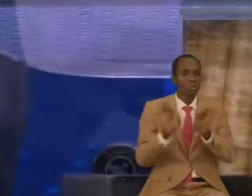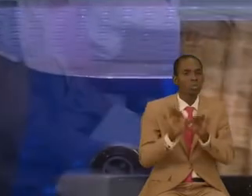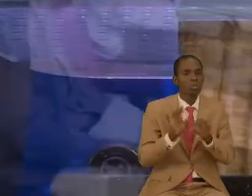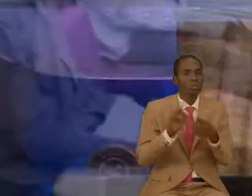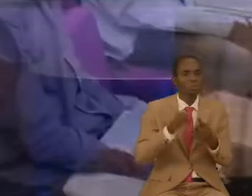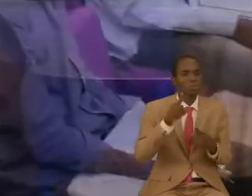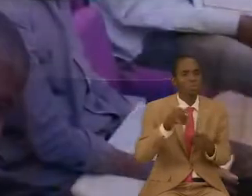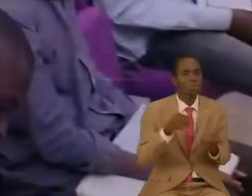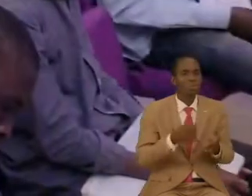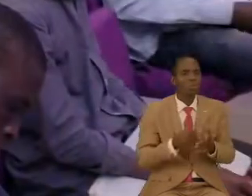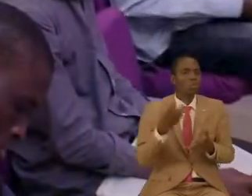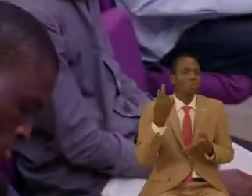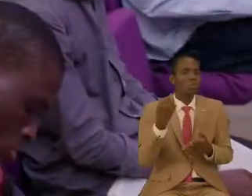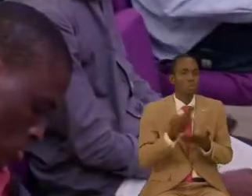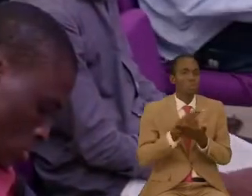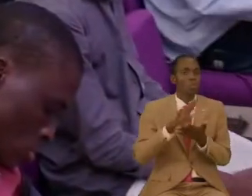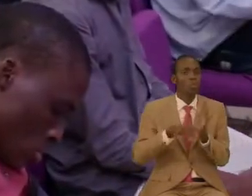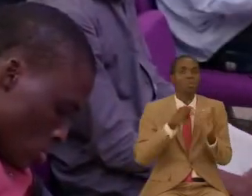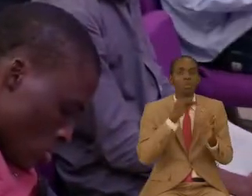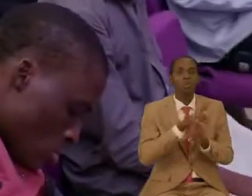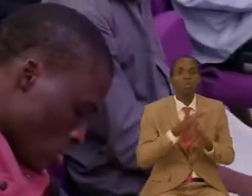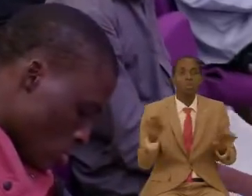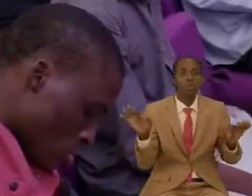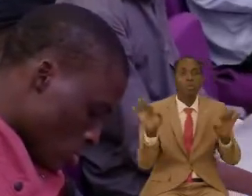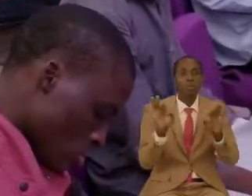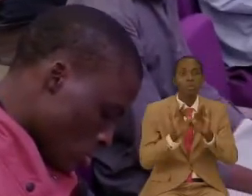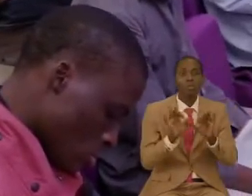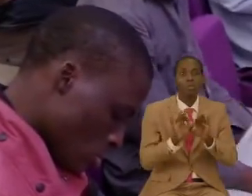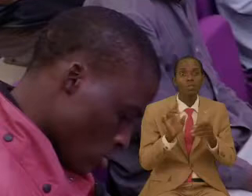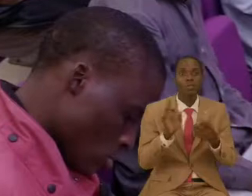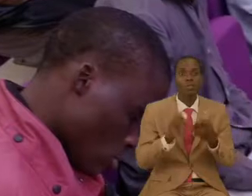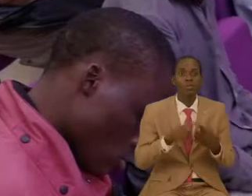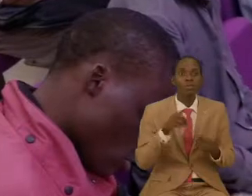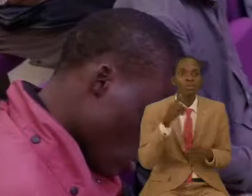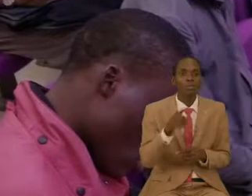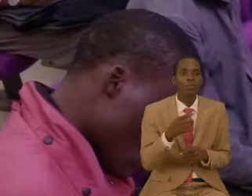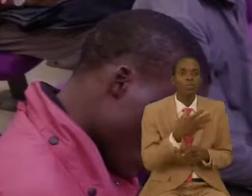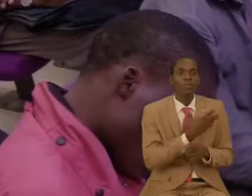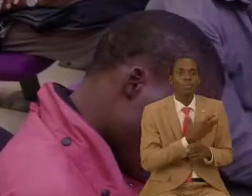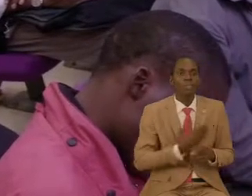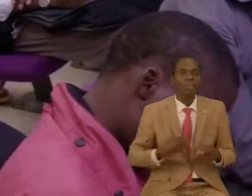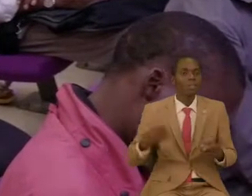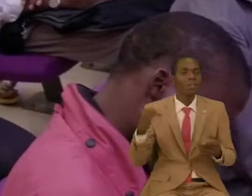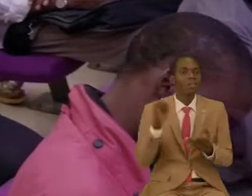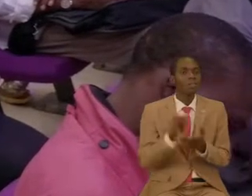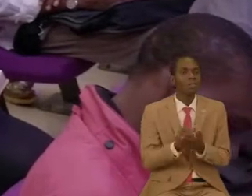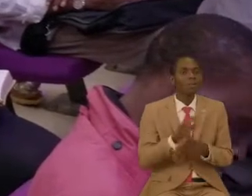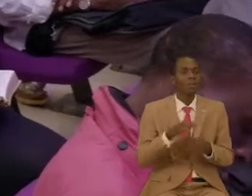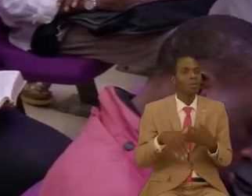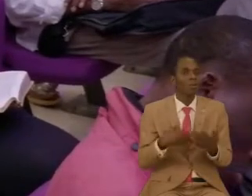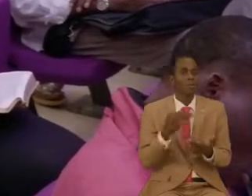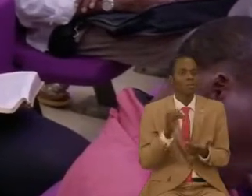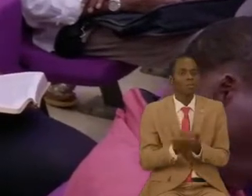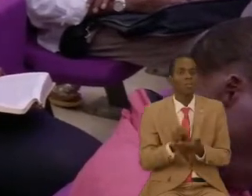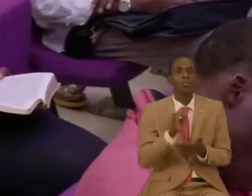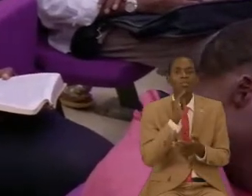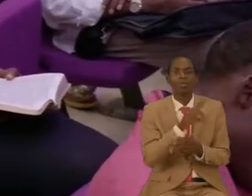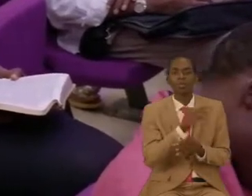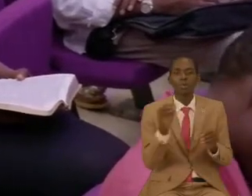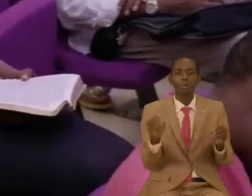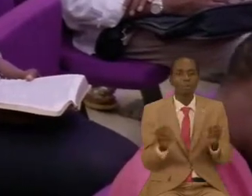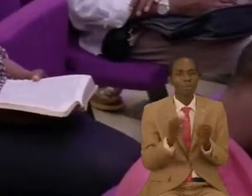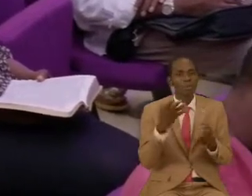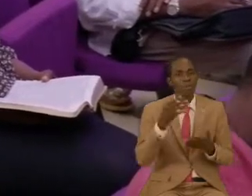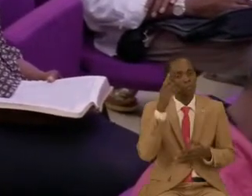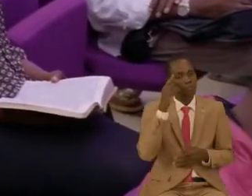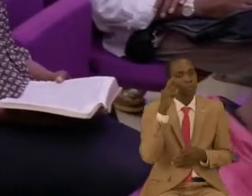of no effect to you. In my house, in the Father's house, how many mansions, all that is not available for you